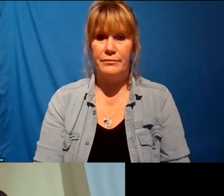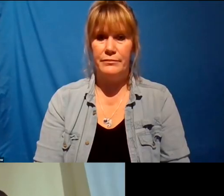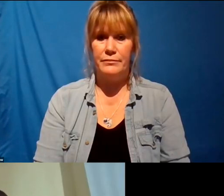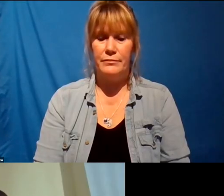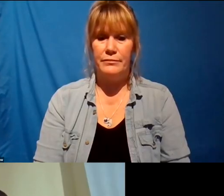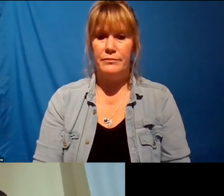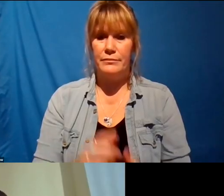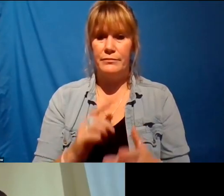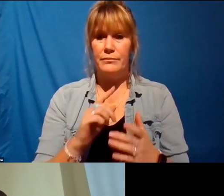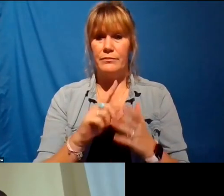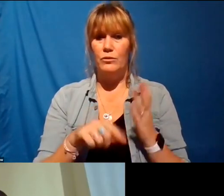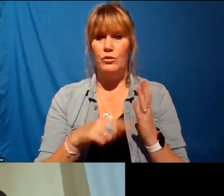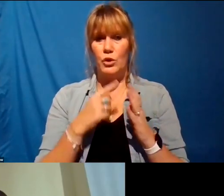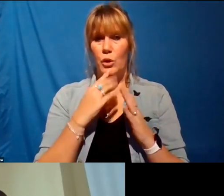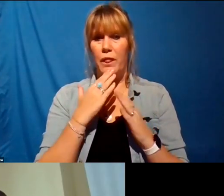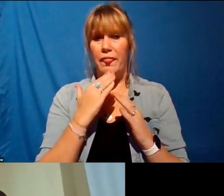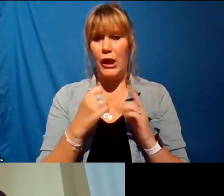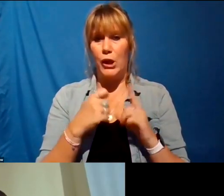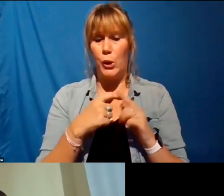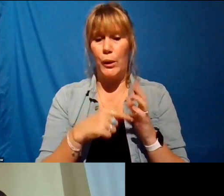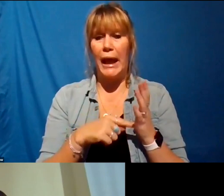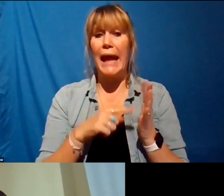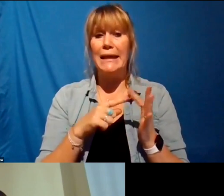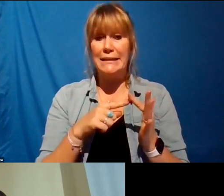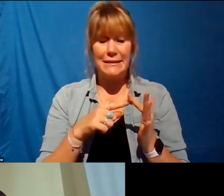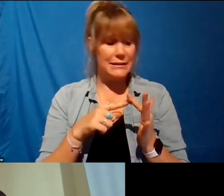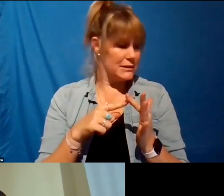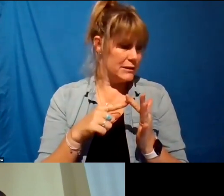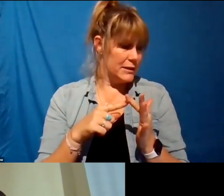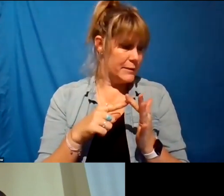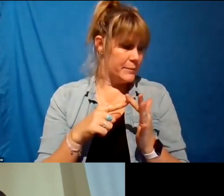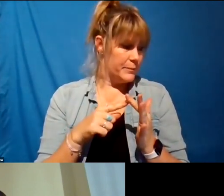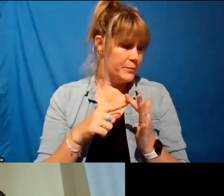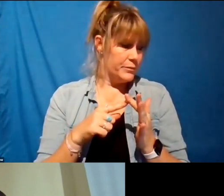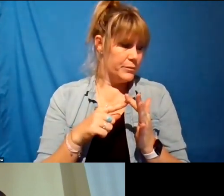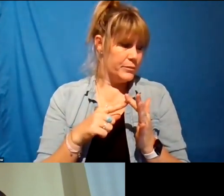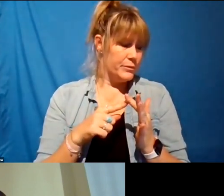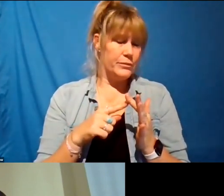Thank you, Kate. That was, I can't begin to say, and